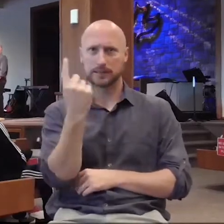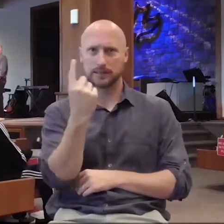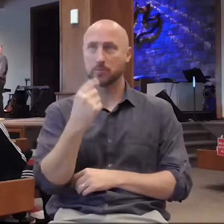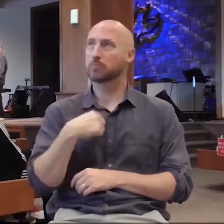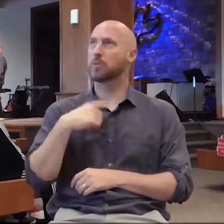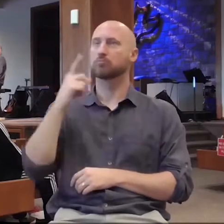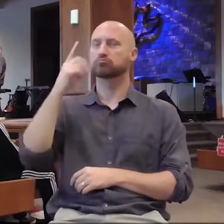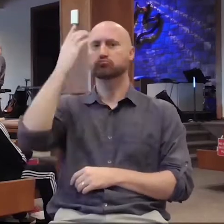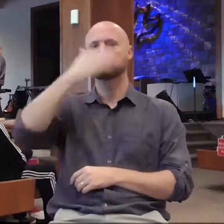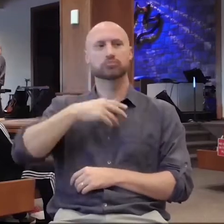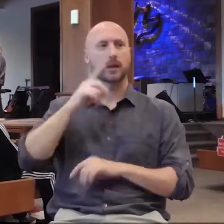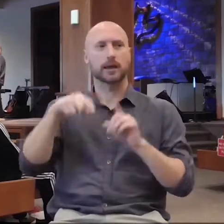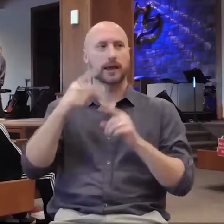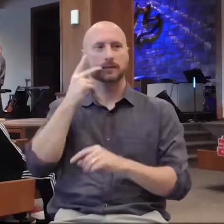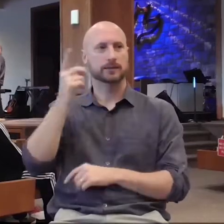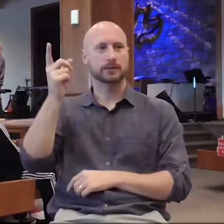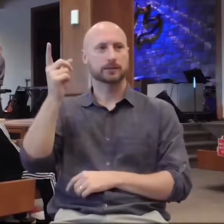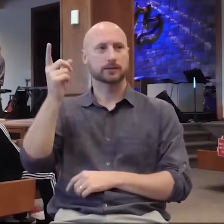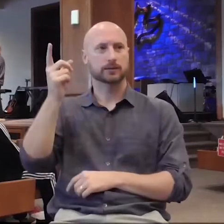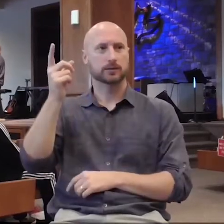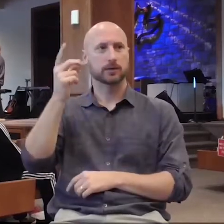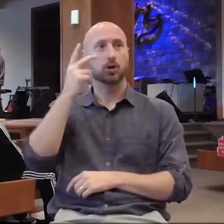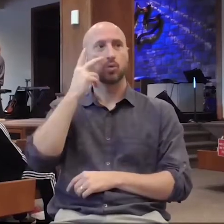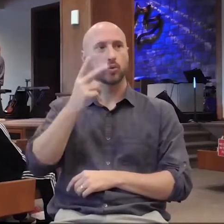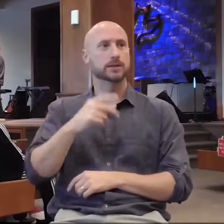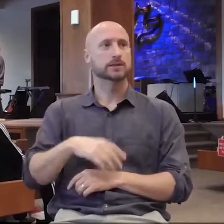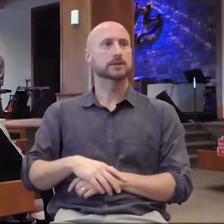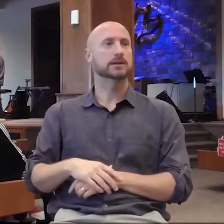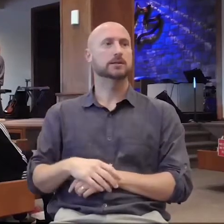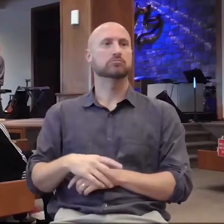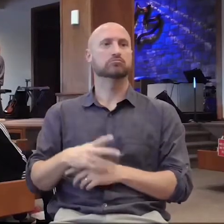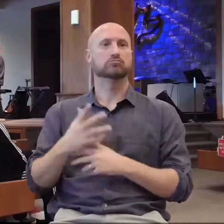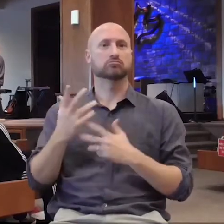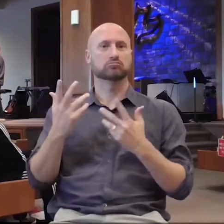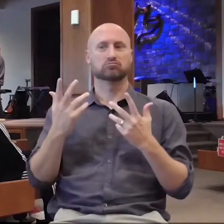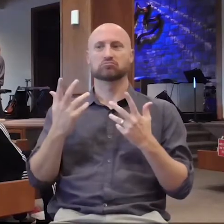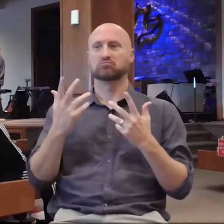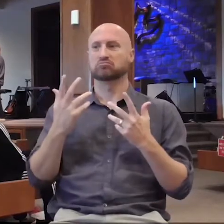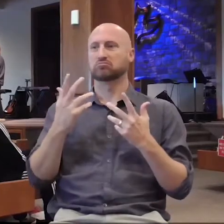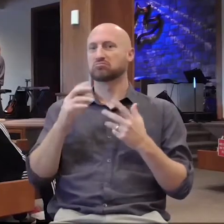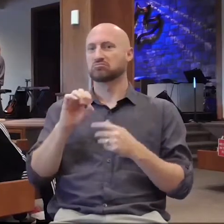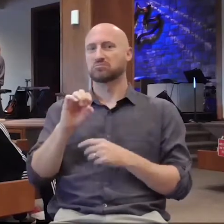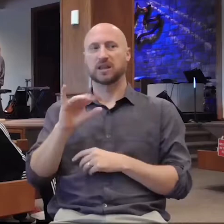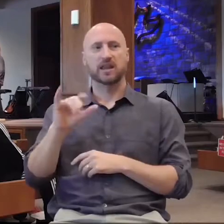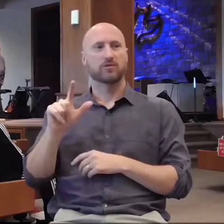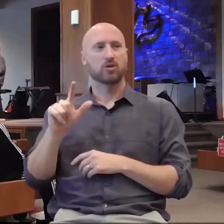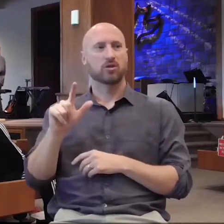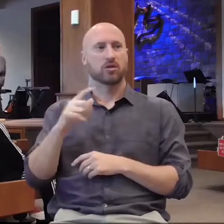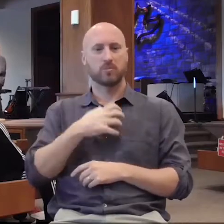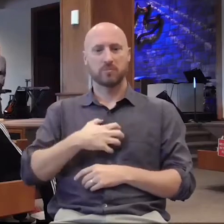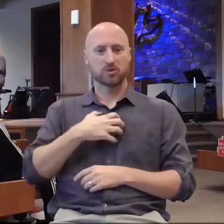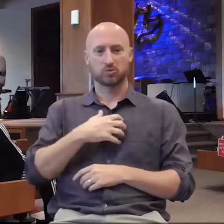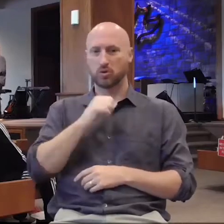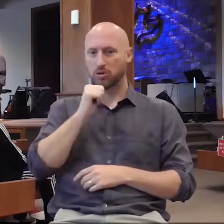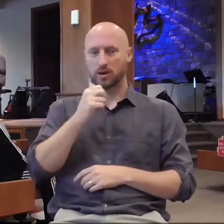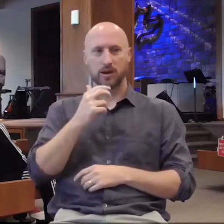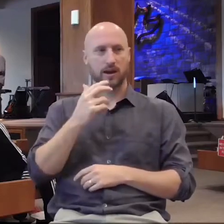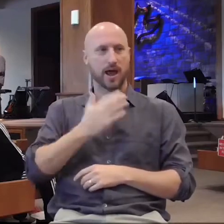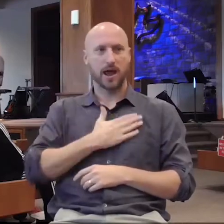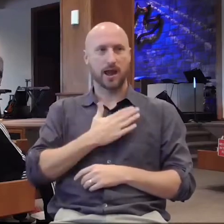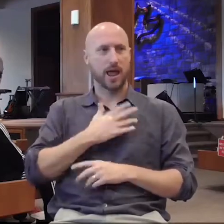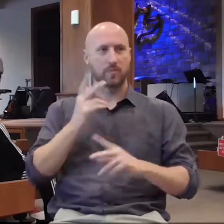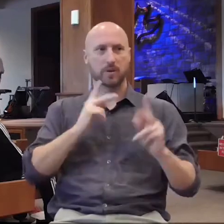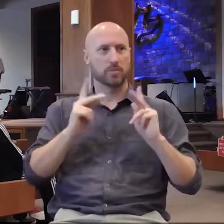see. We see our equals. Miserable, unhappy, driving in their car with